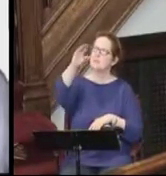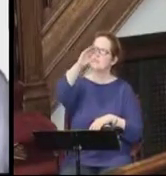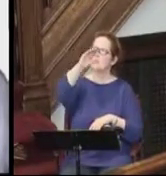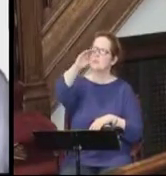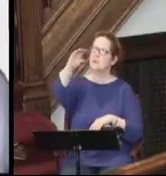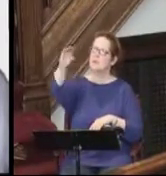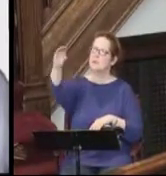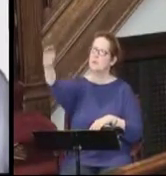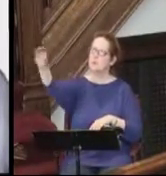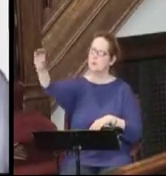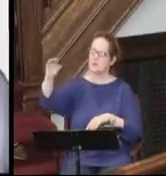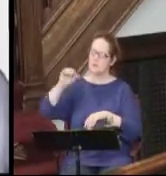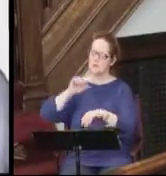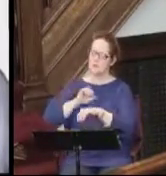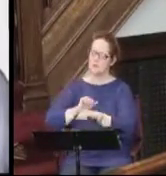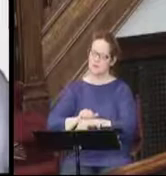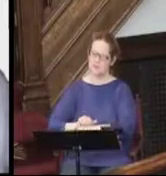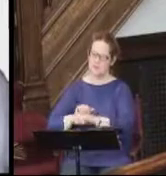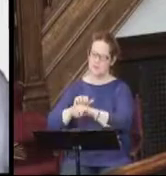hill. As the